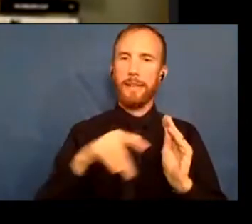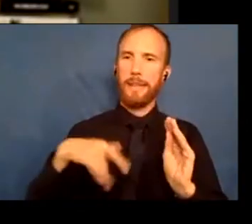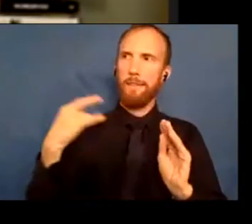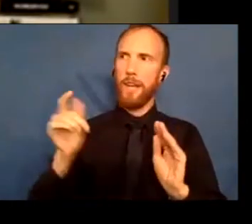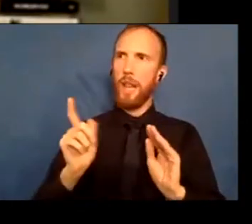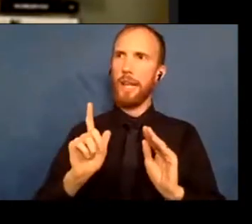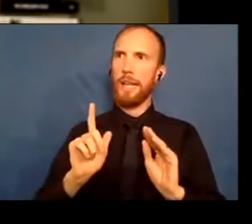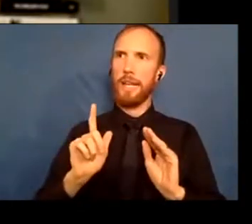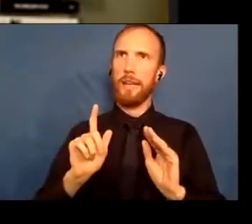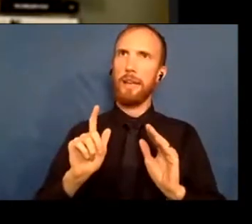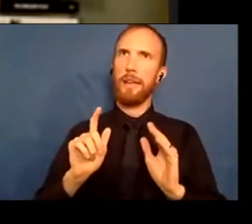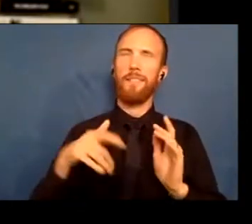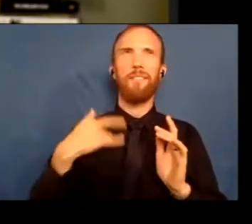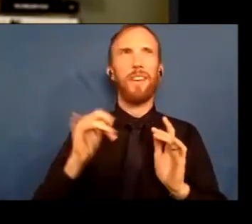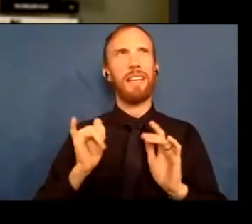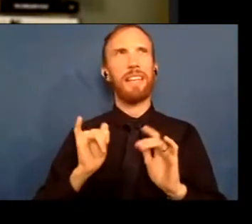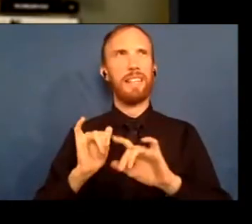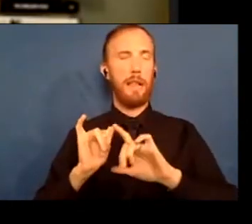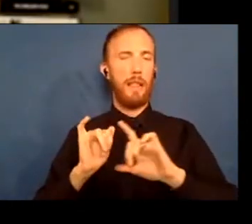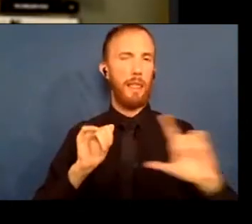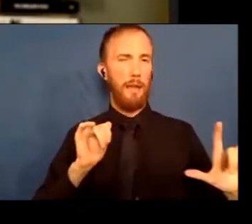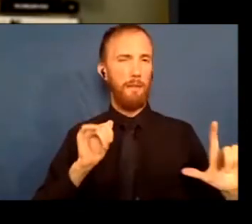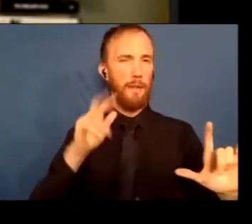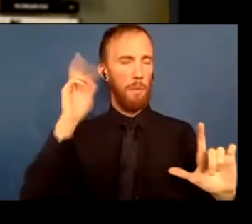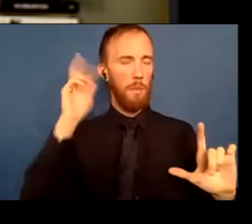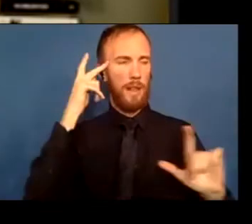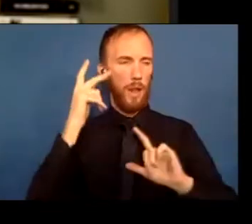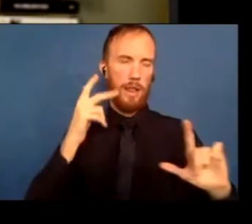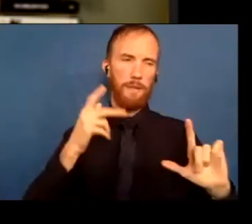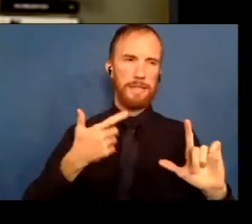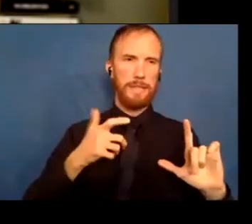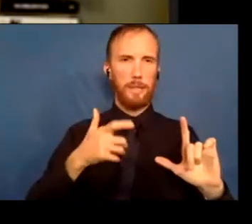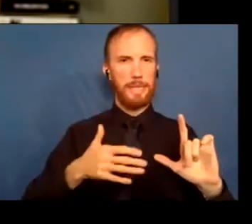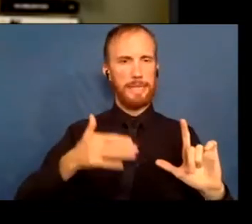world was a little bit on the back foot.